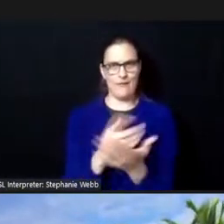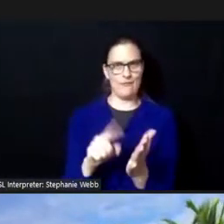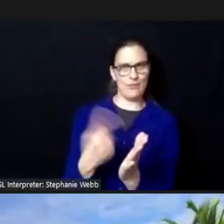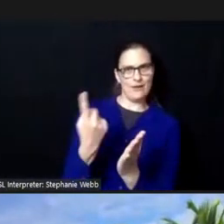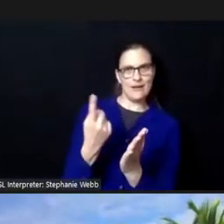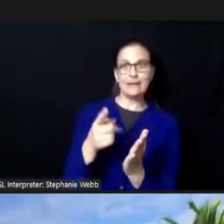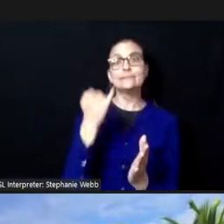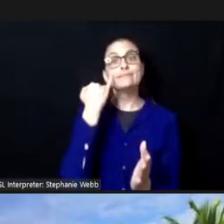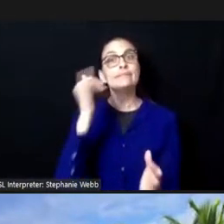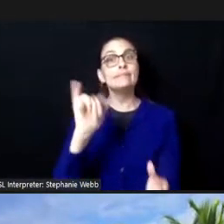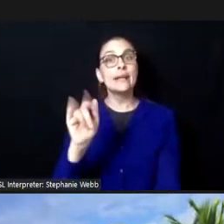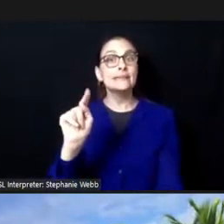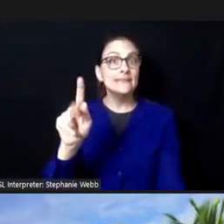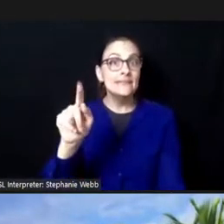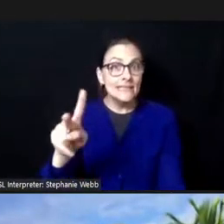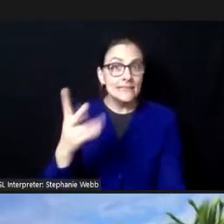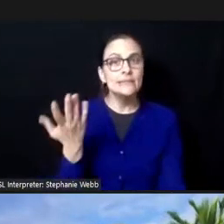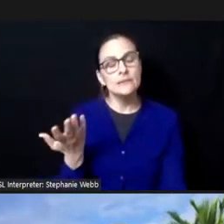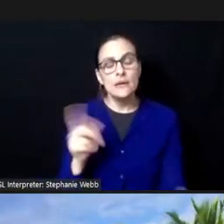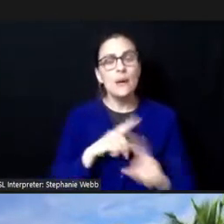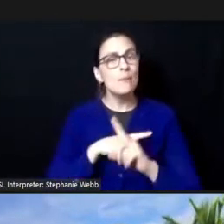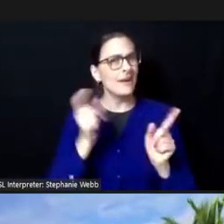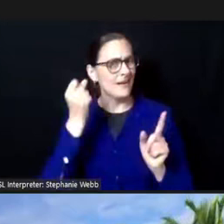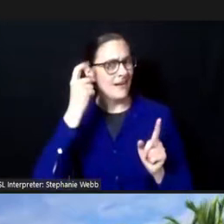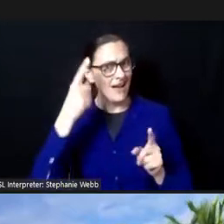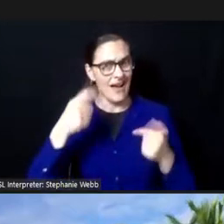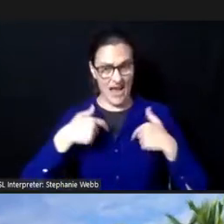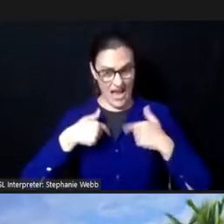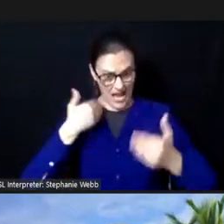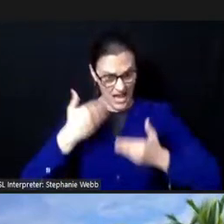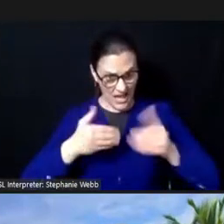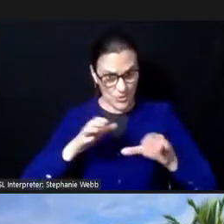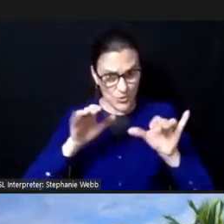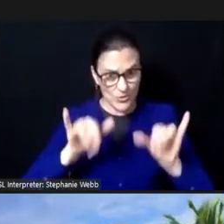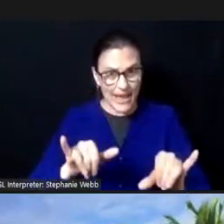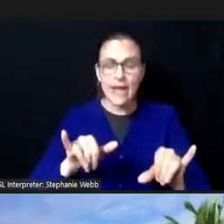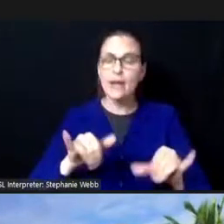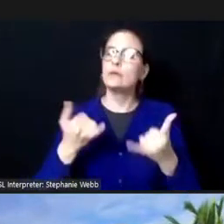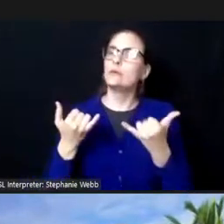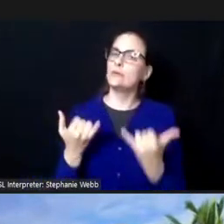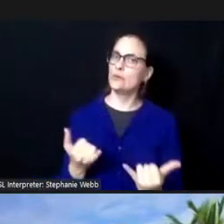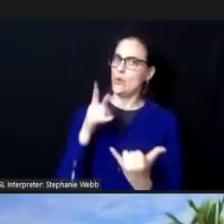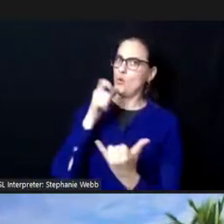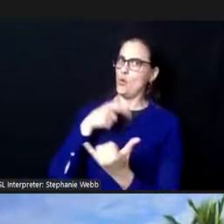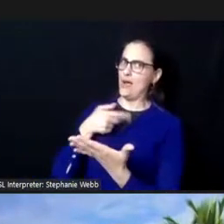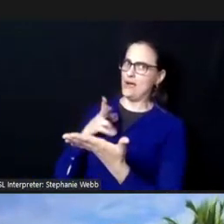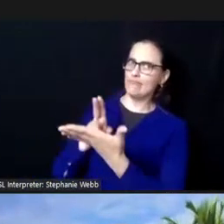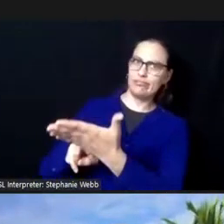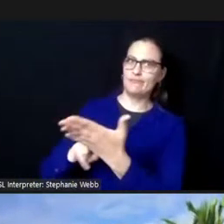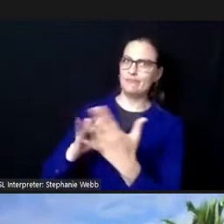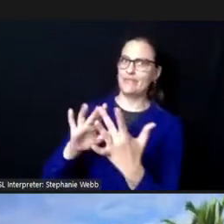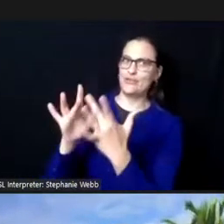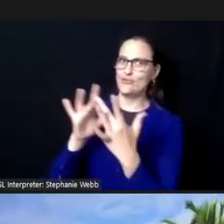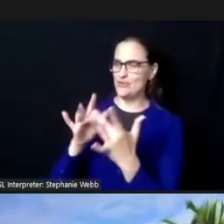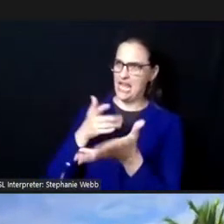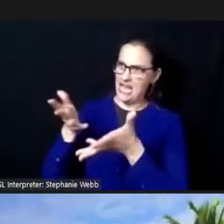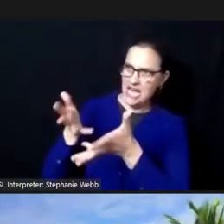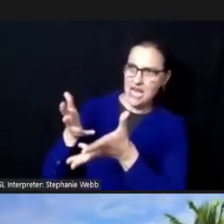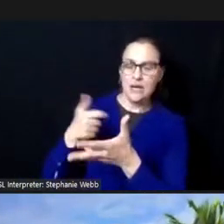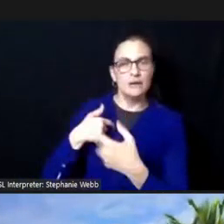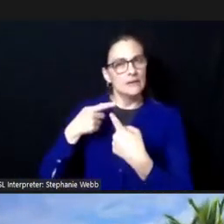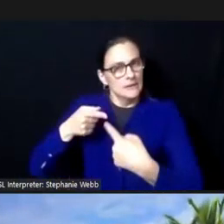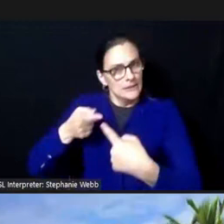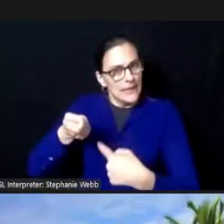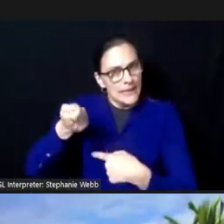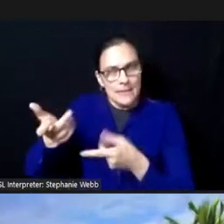some difficulty working with my current provider to eliminate some of the services, especially when they said, oh, but